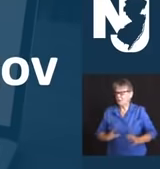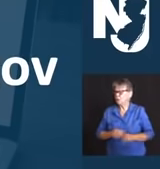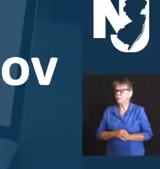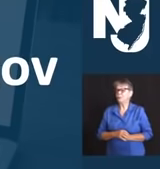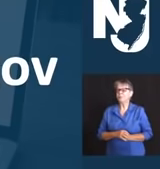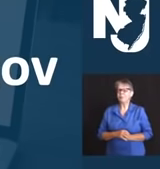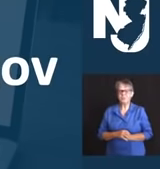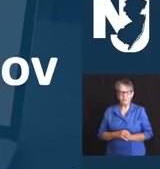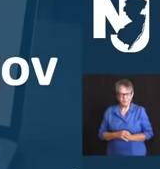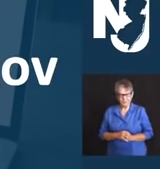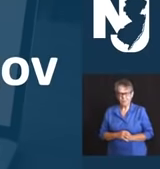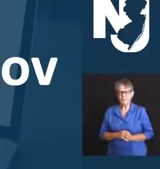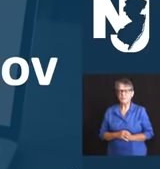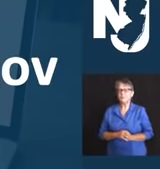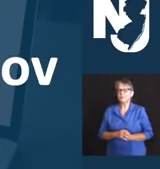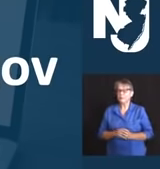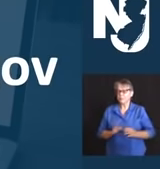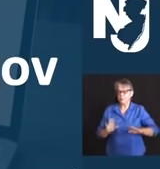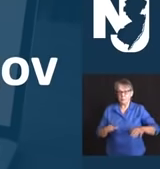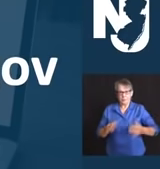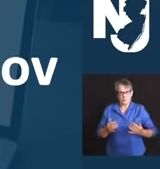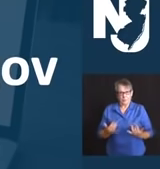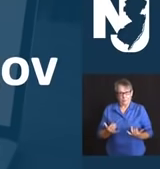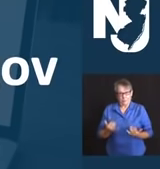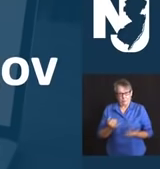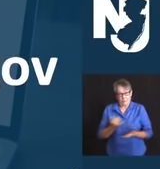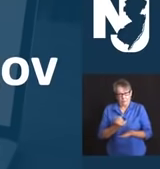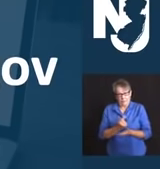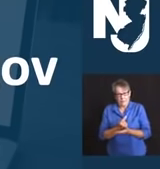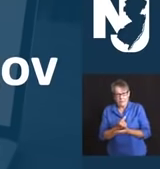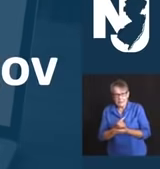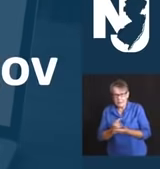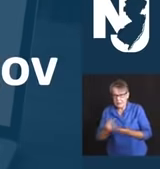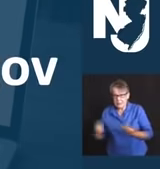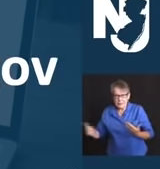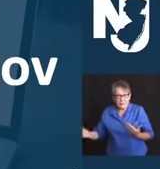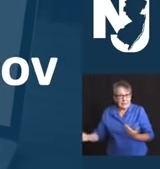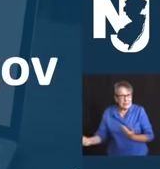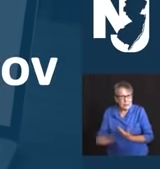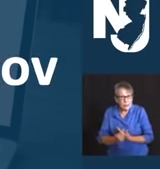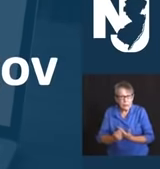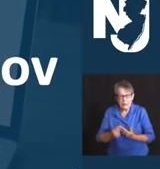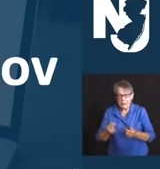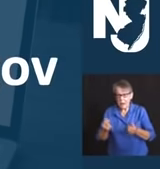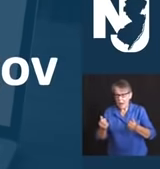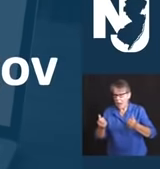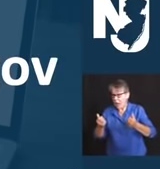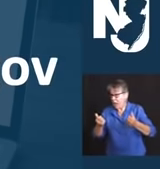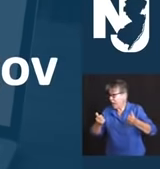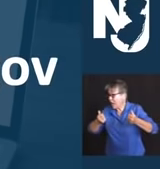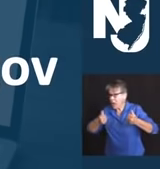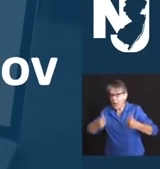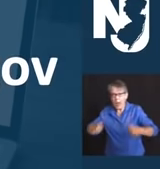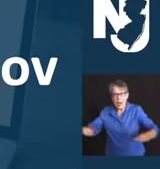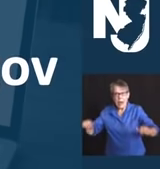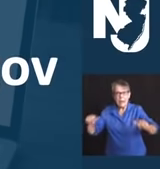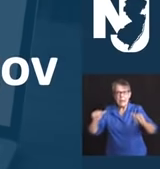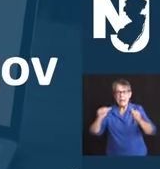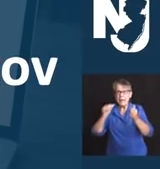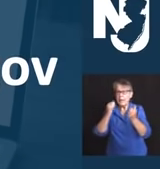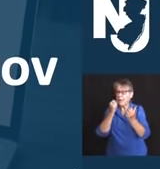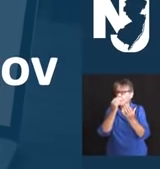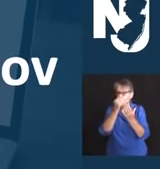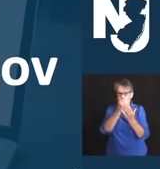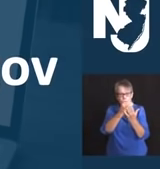guidelines spelled out in my executive order from 2 weeks ago, or any other, please God, unforeseen issues between now and next week,